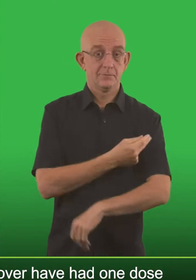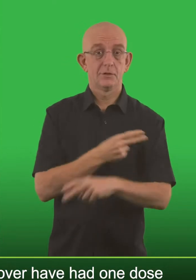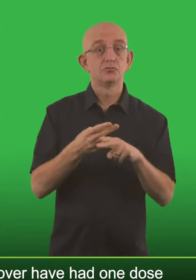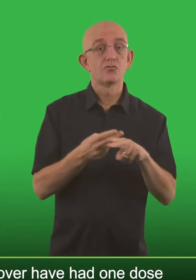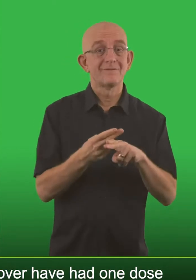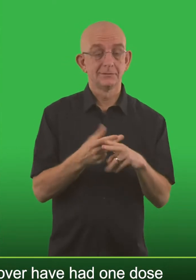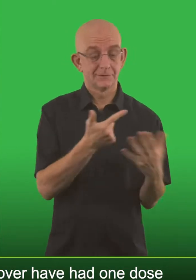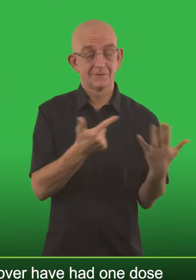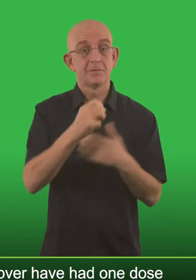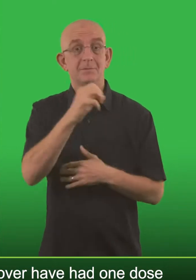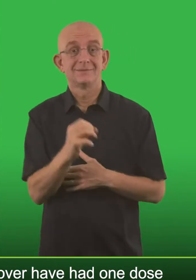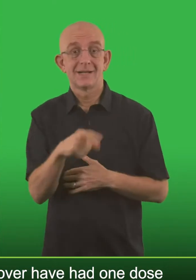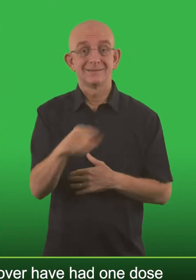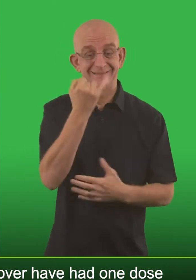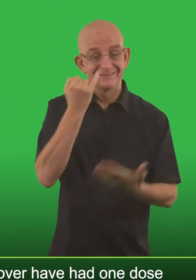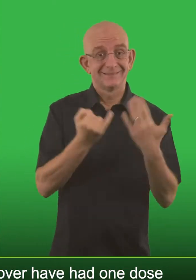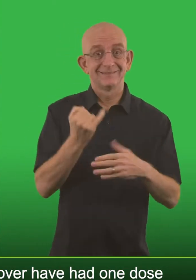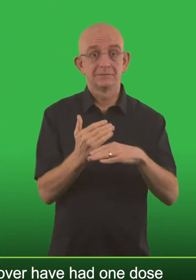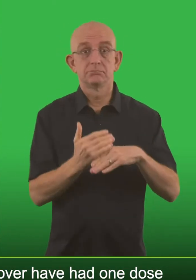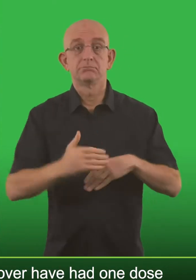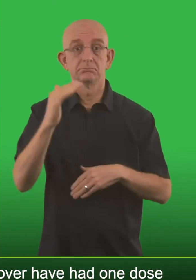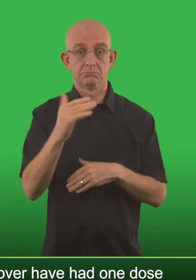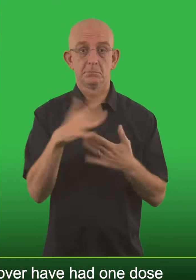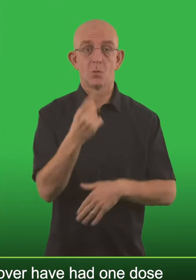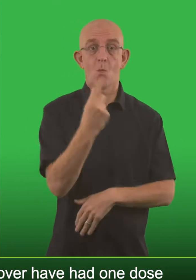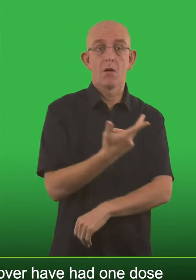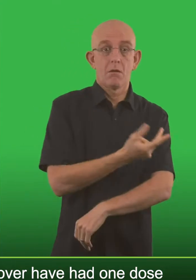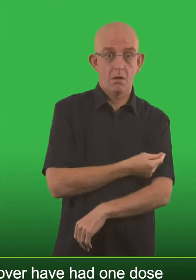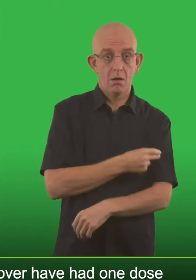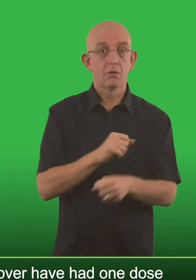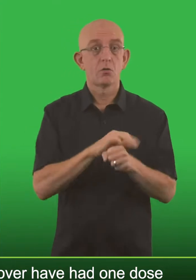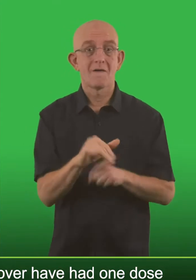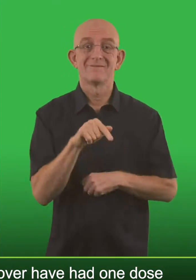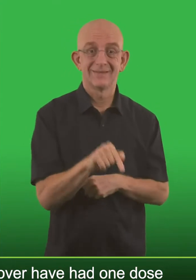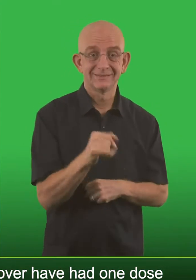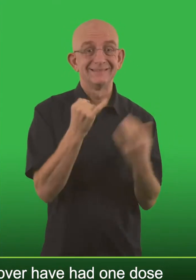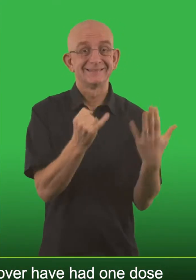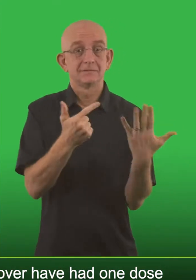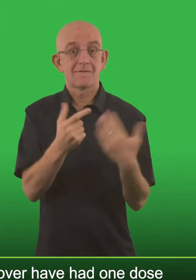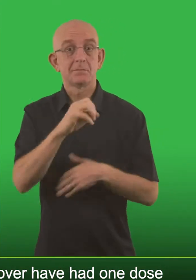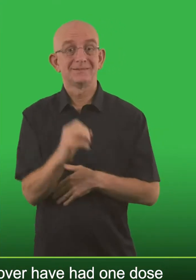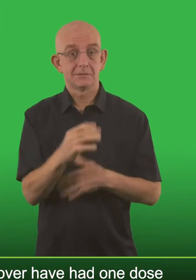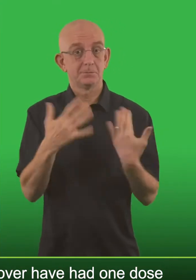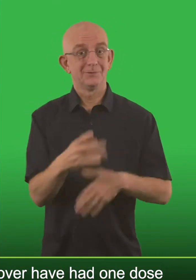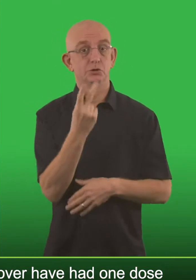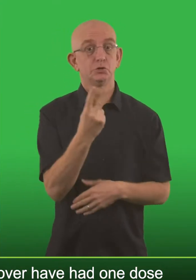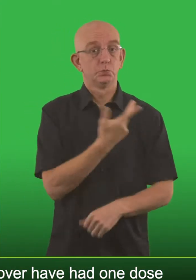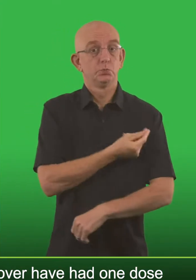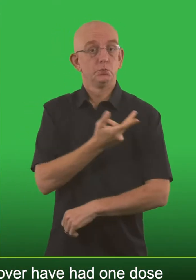So, vaccination. In Sheffield, 77% of 16 and overs have had 1 dose of COVID vaccination,